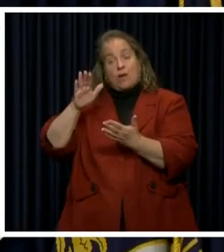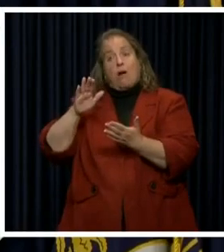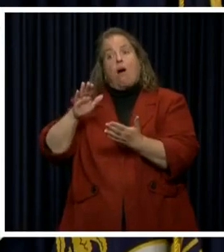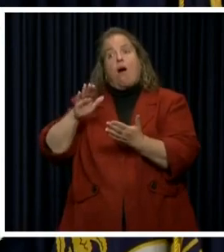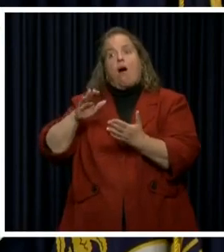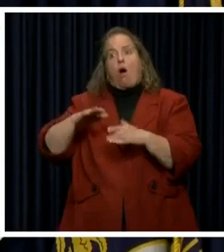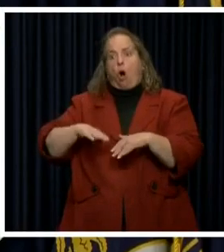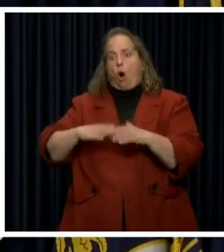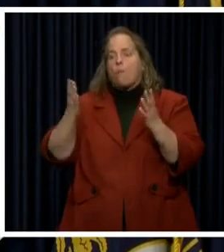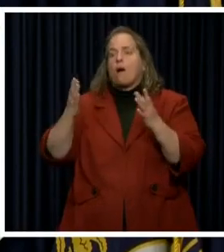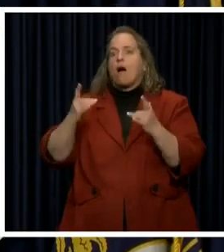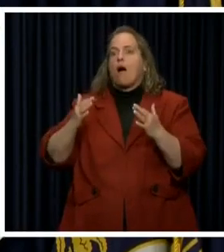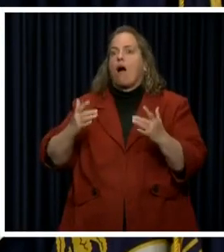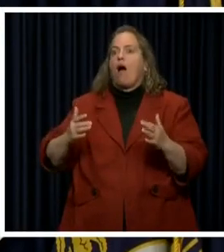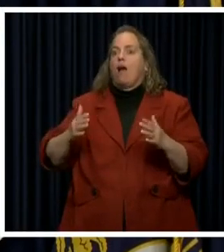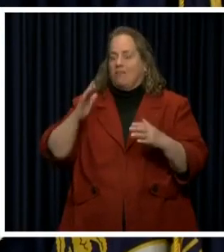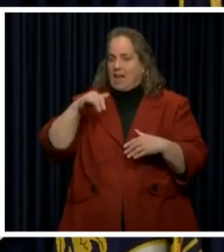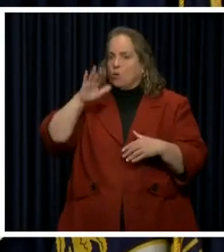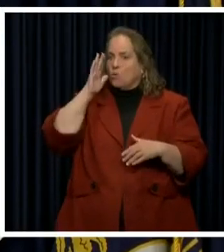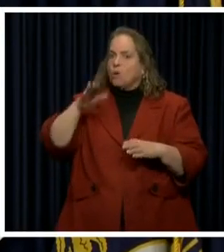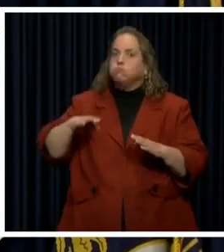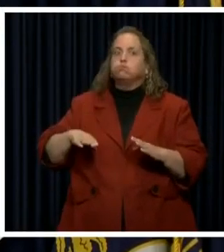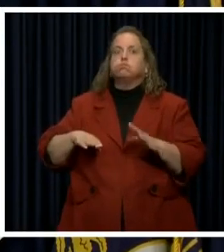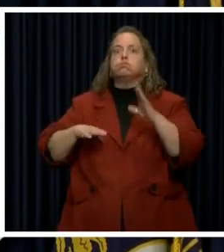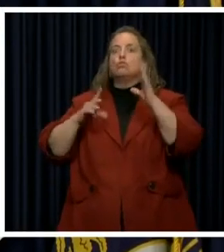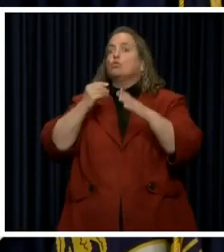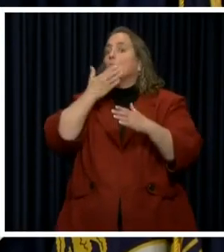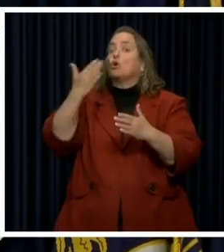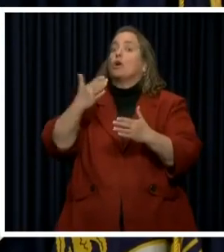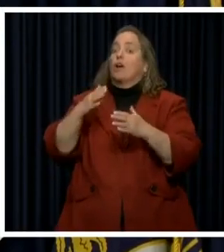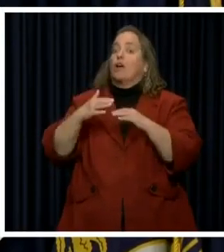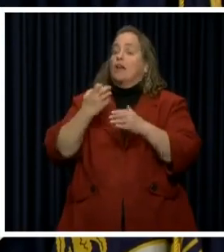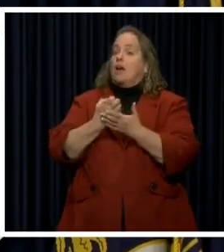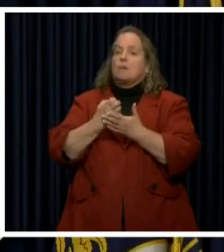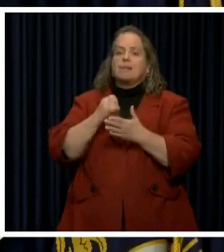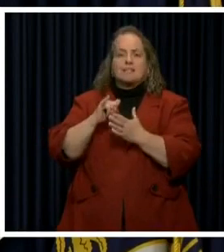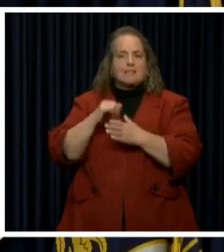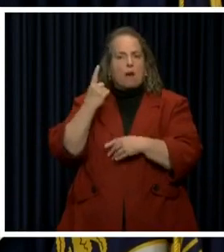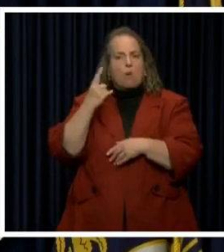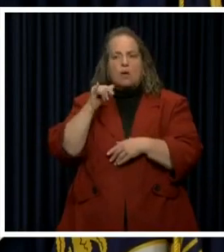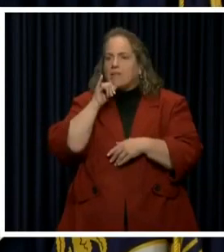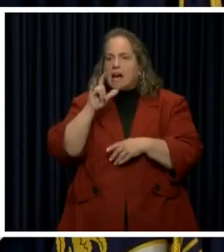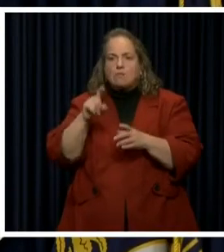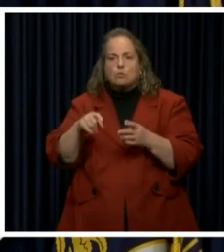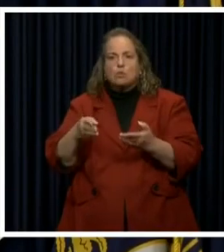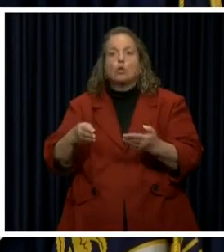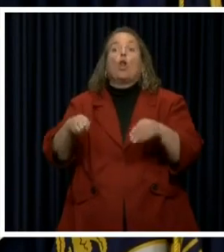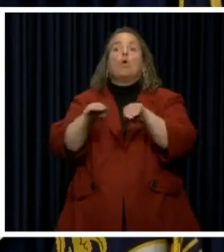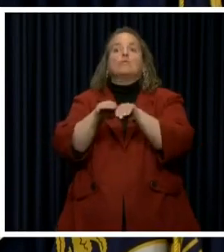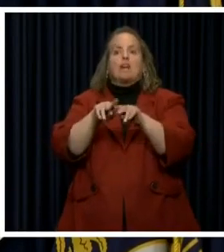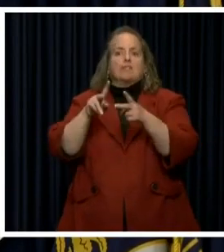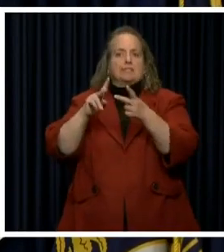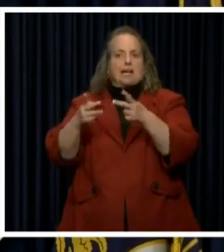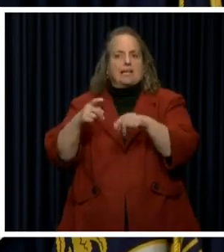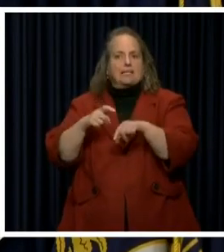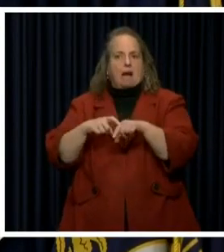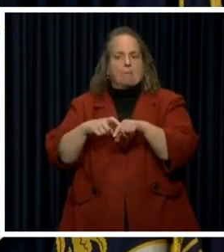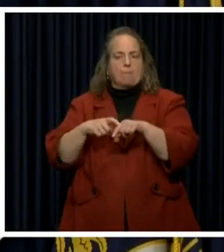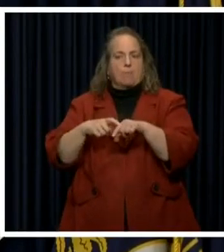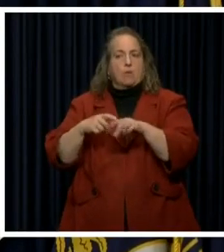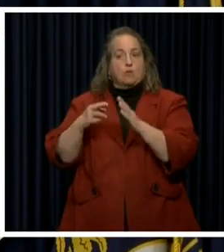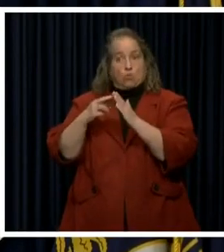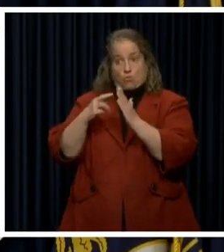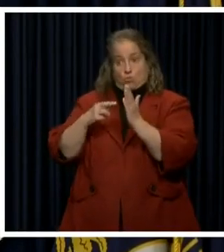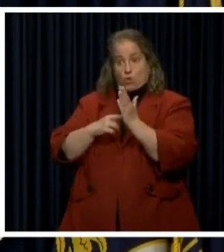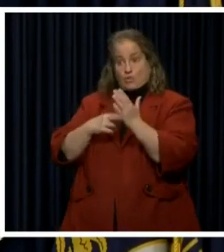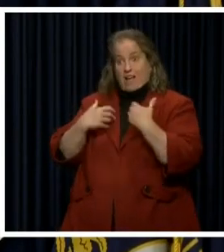be the ones that don't have to shut down a second time. And so the rules about Healthy at Work are rules that give us